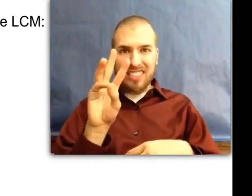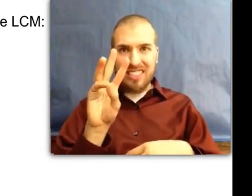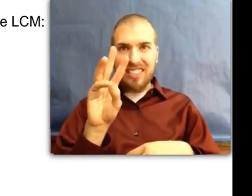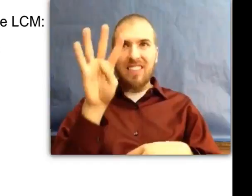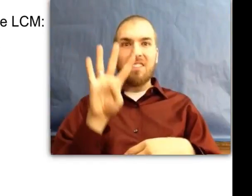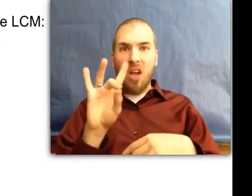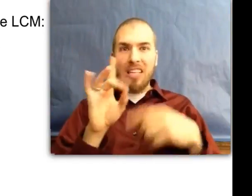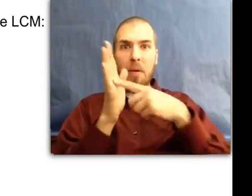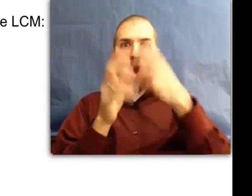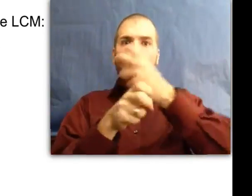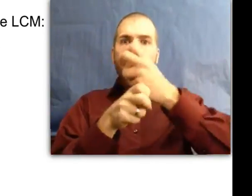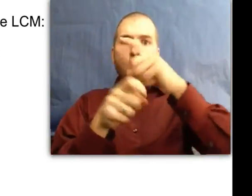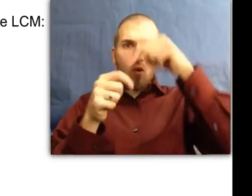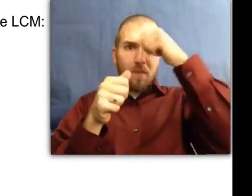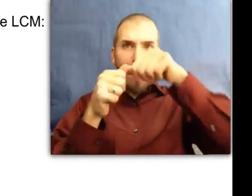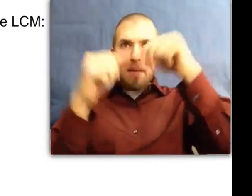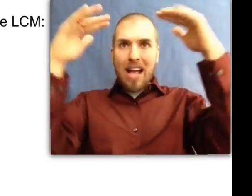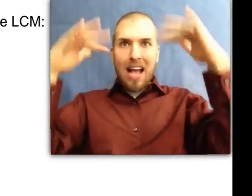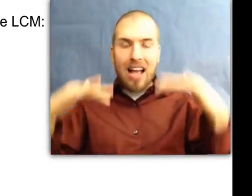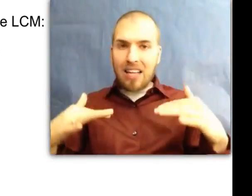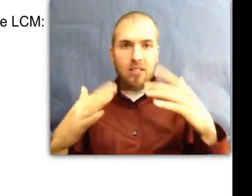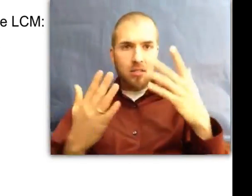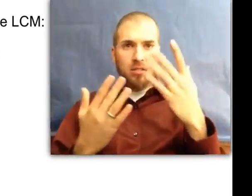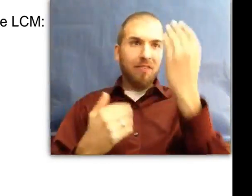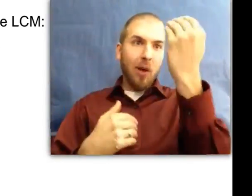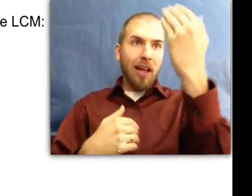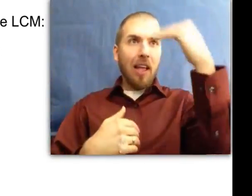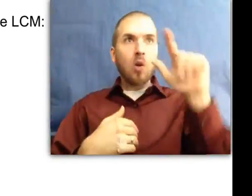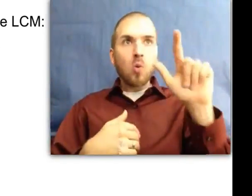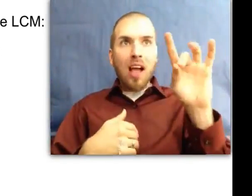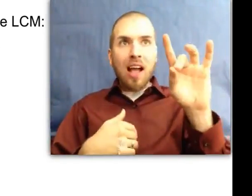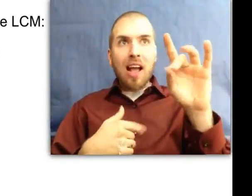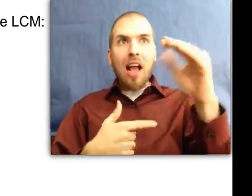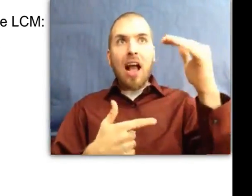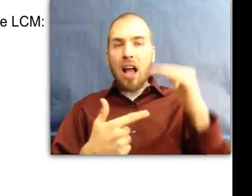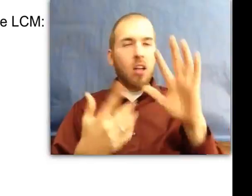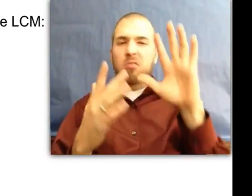So 12, 24, 36, 48,